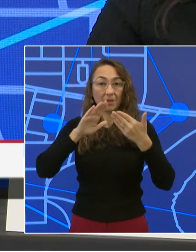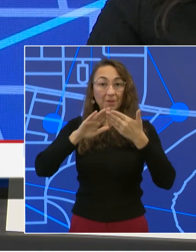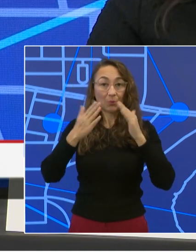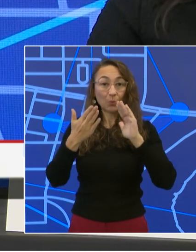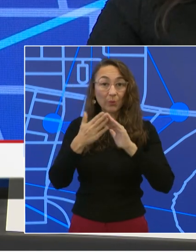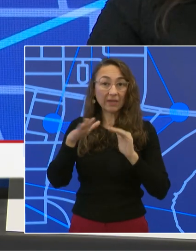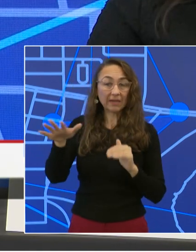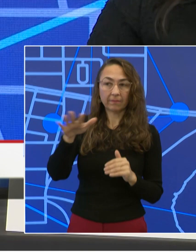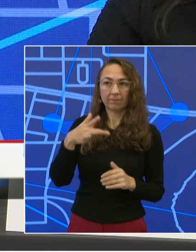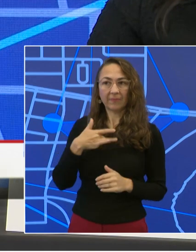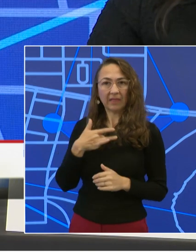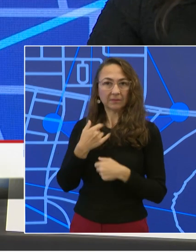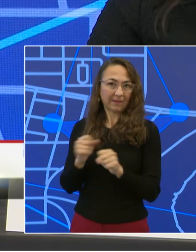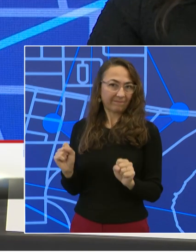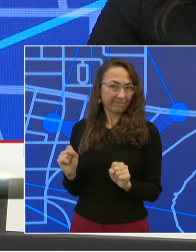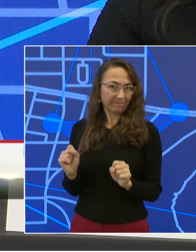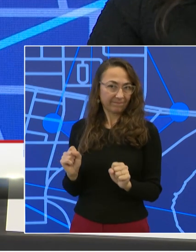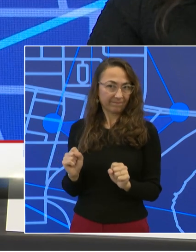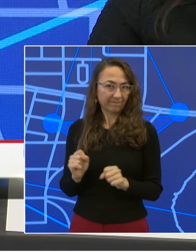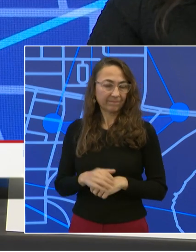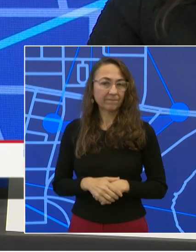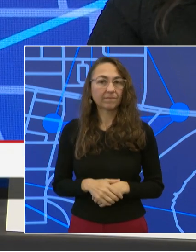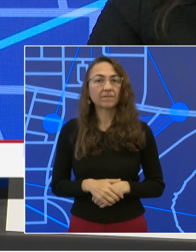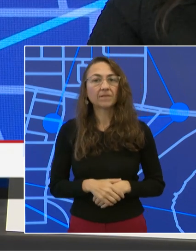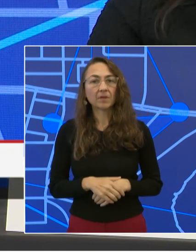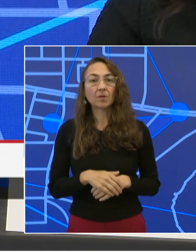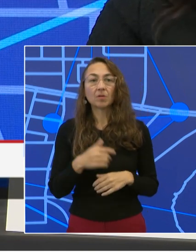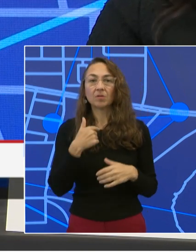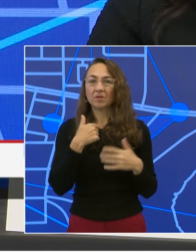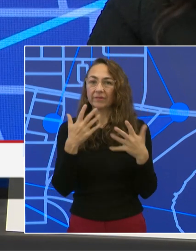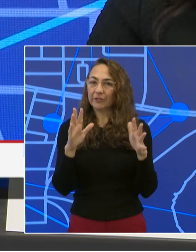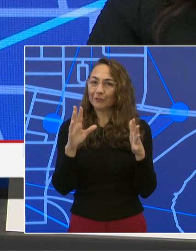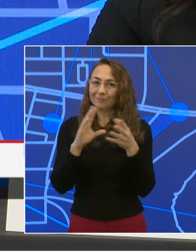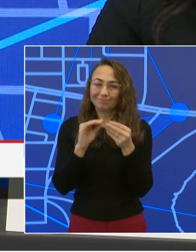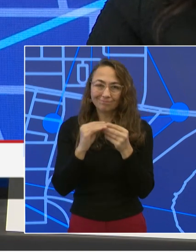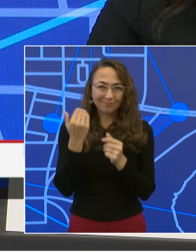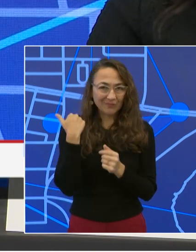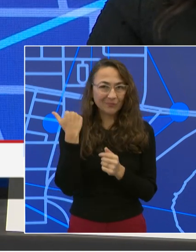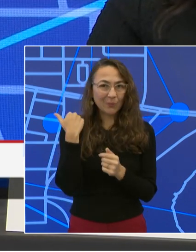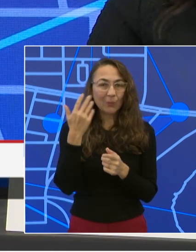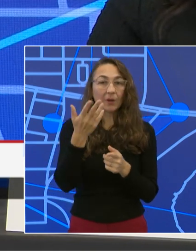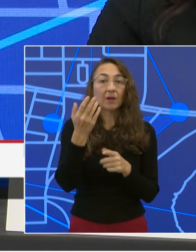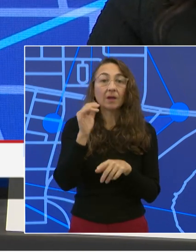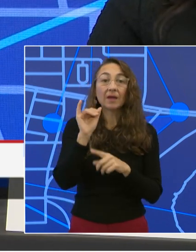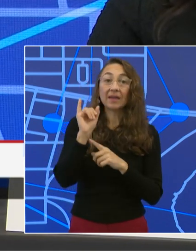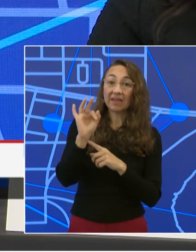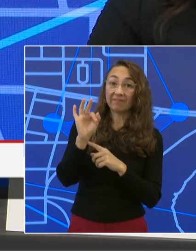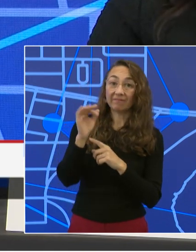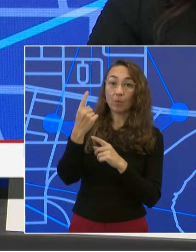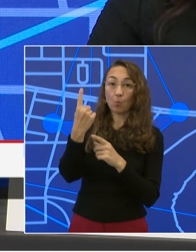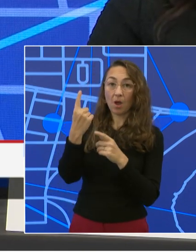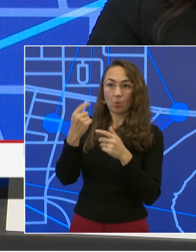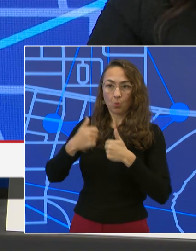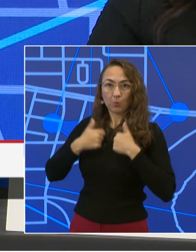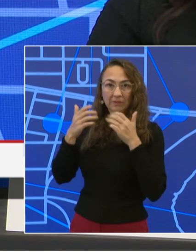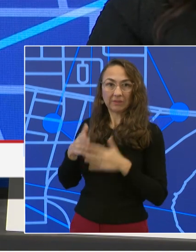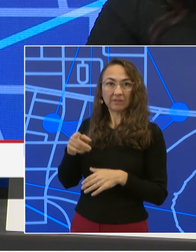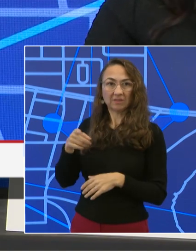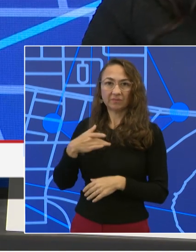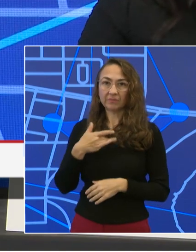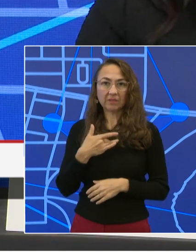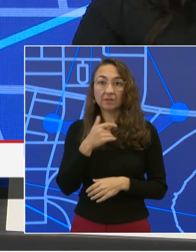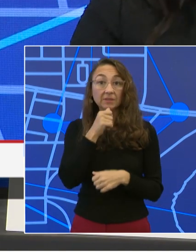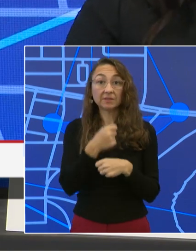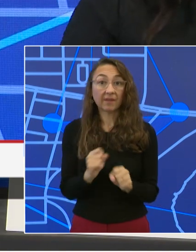to feel safe again. As I've said once before, even if one resident feels unsafe in our community, there's still